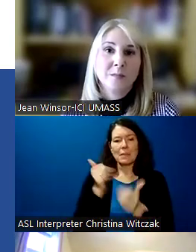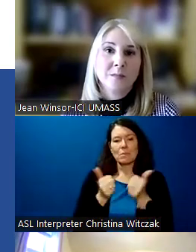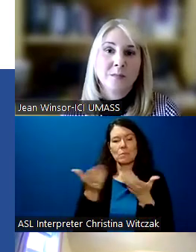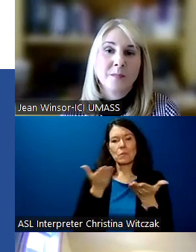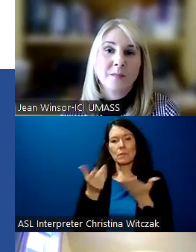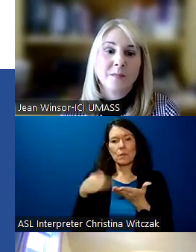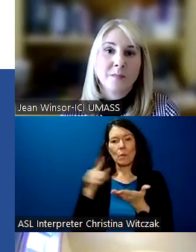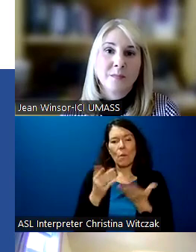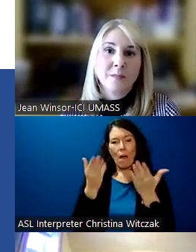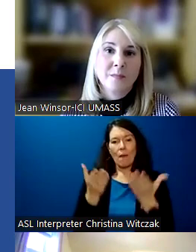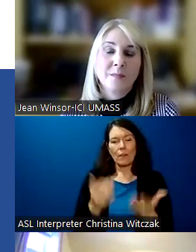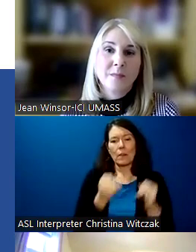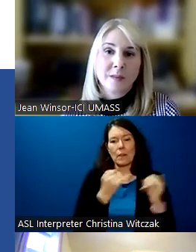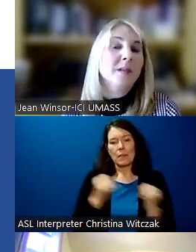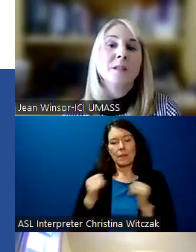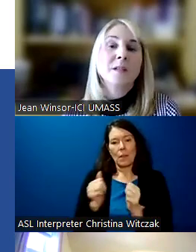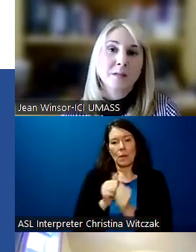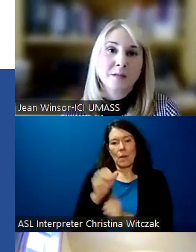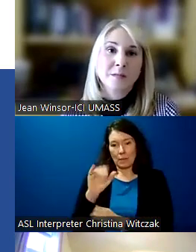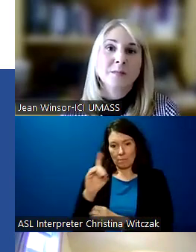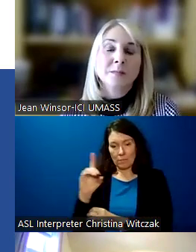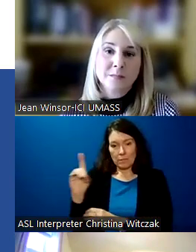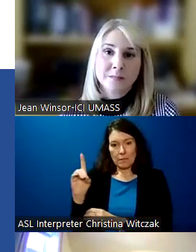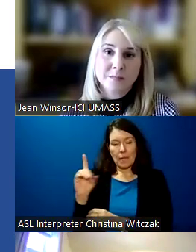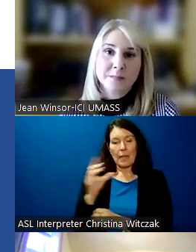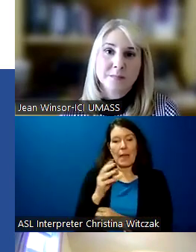offer individuals with intellectual and developmental disabilities,